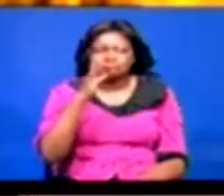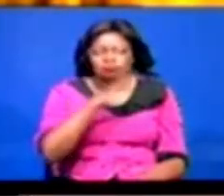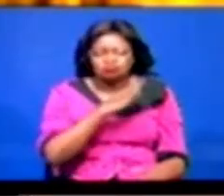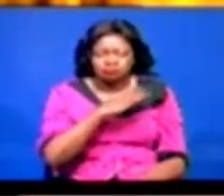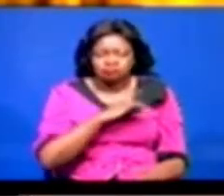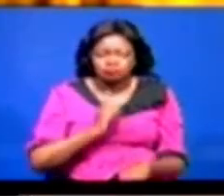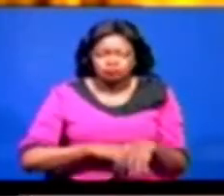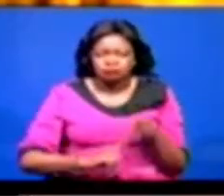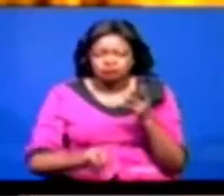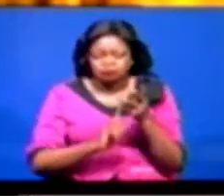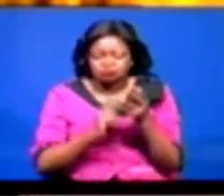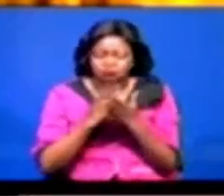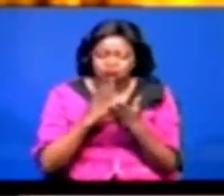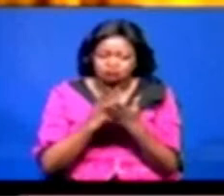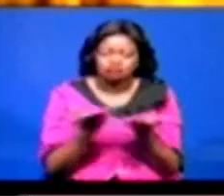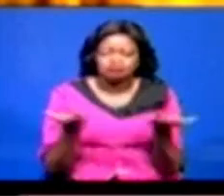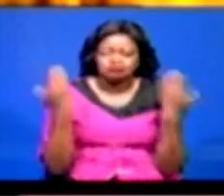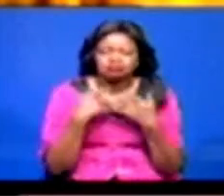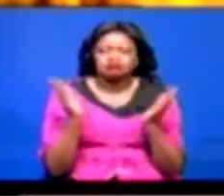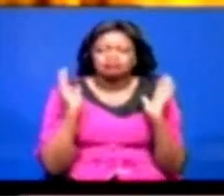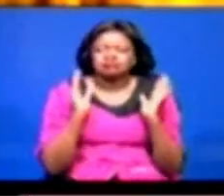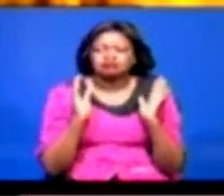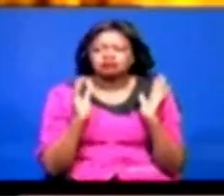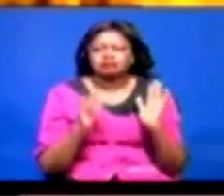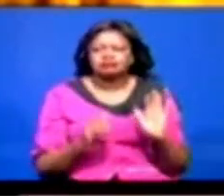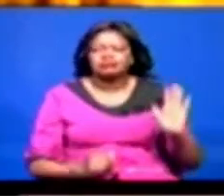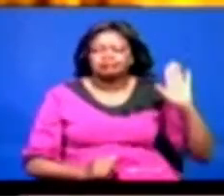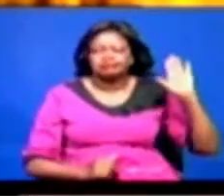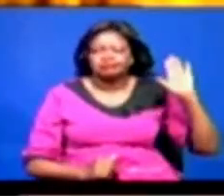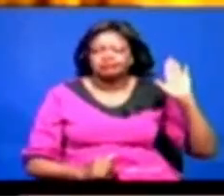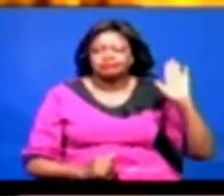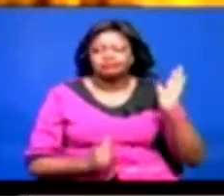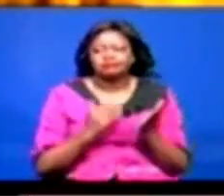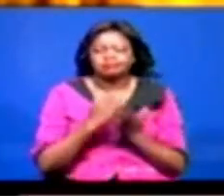that is in the affidavit of Marjan and Professor Goulier.